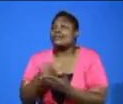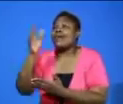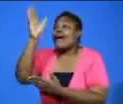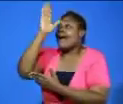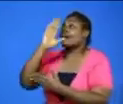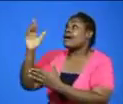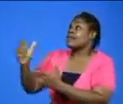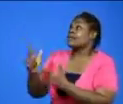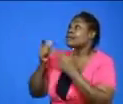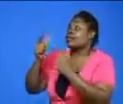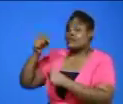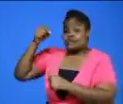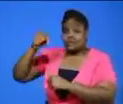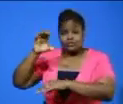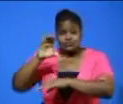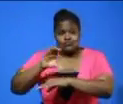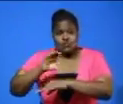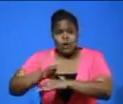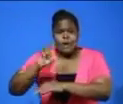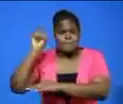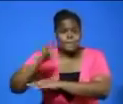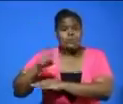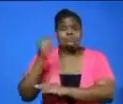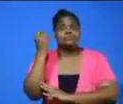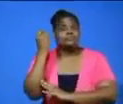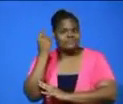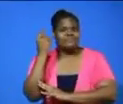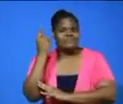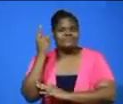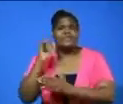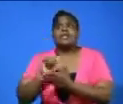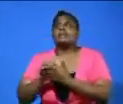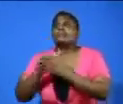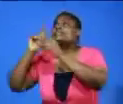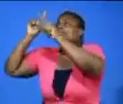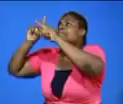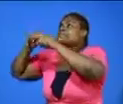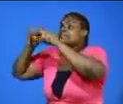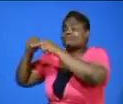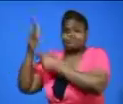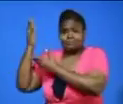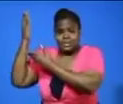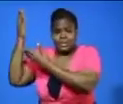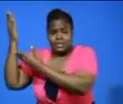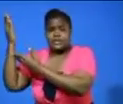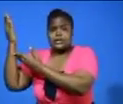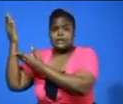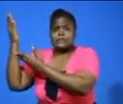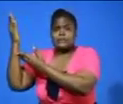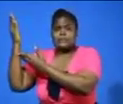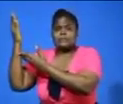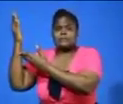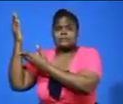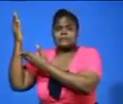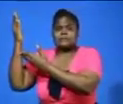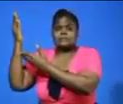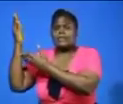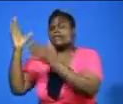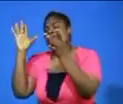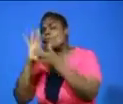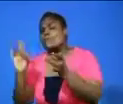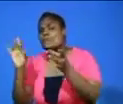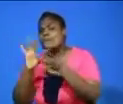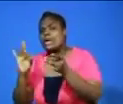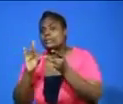liveth, this church has got to understand it must be faithful to its divine purpose and its divine